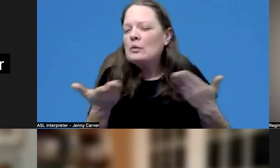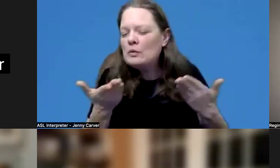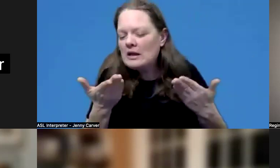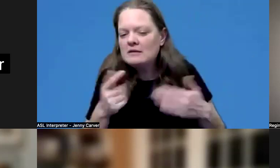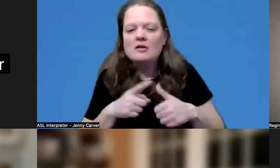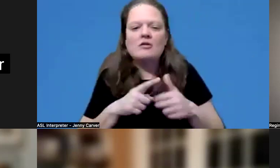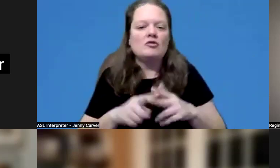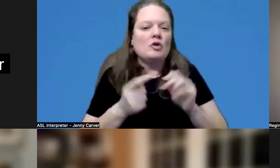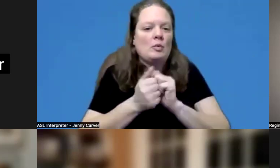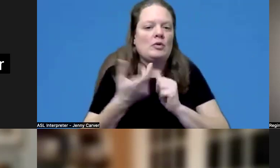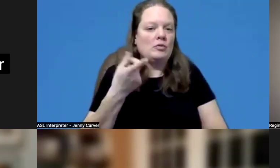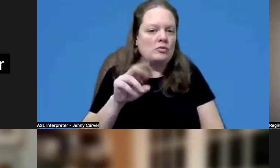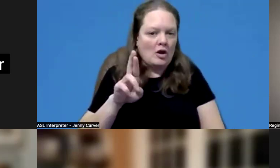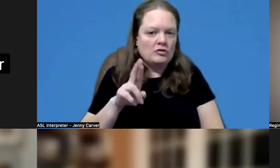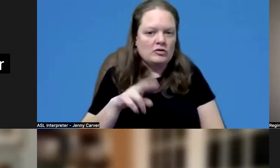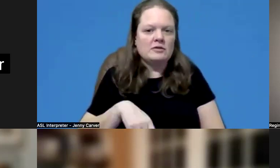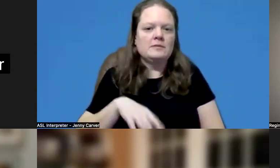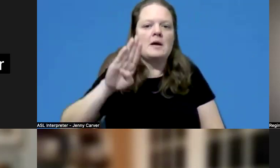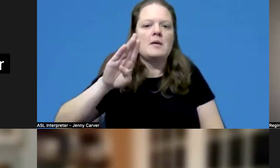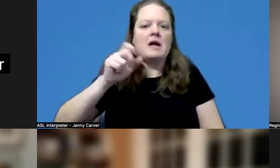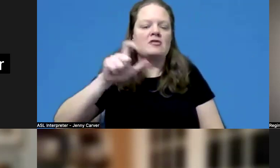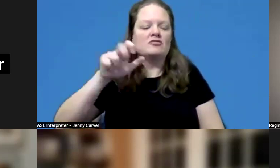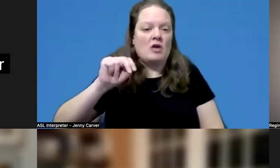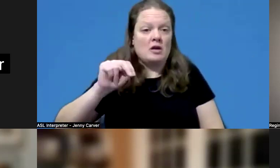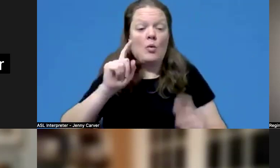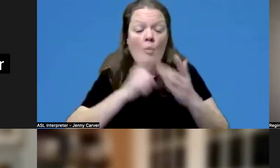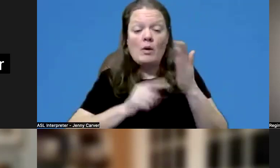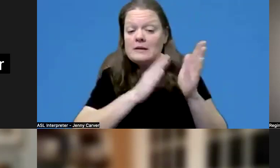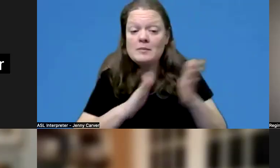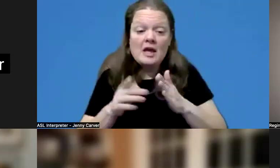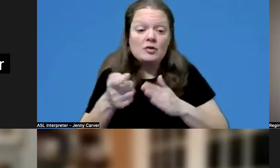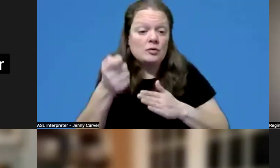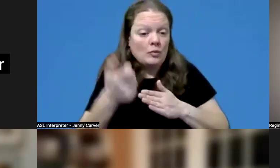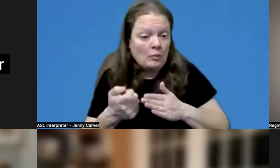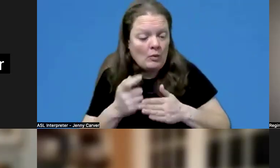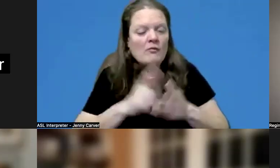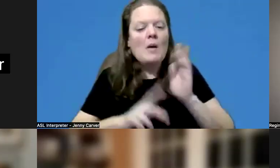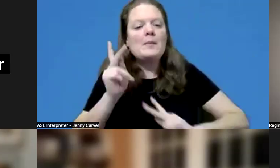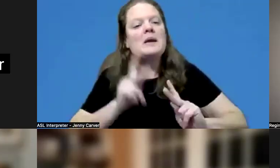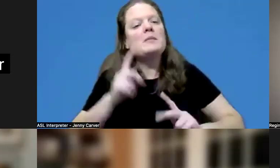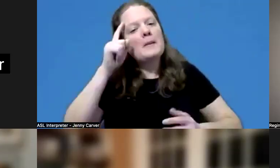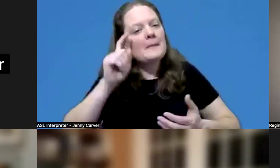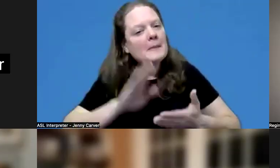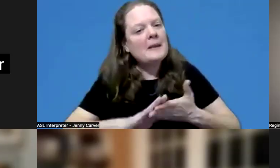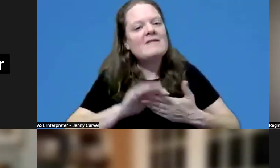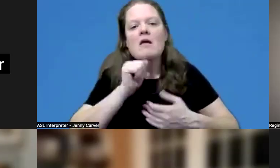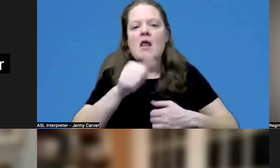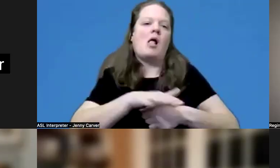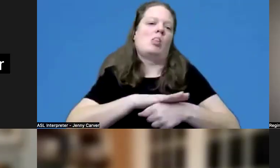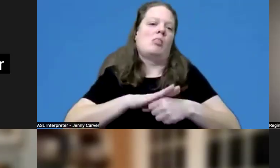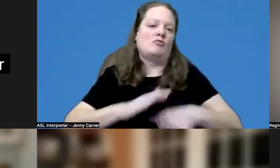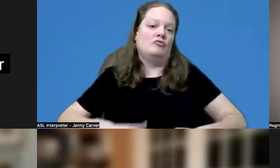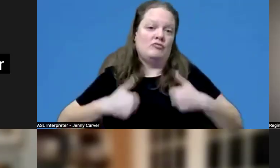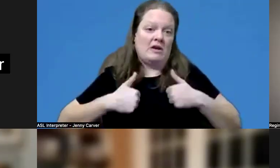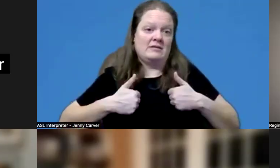start with you on this, Dr. Bazran, but it's like, what's the plan to remove what people believe are non-local residents